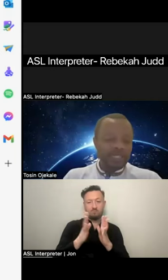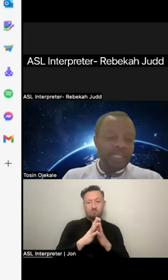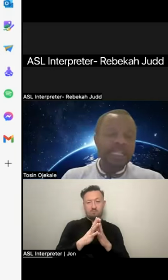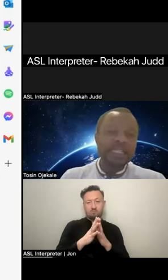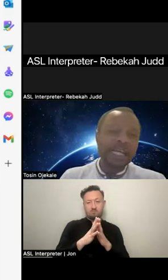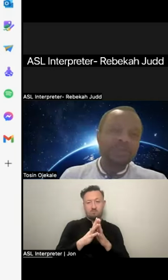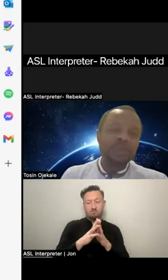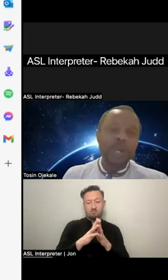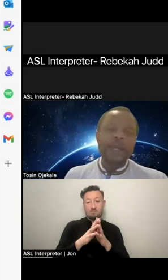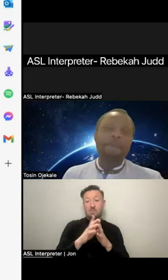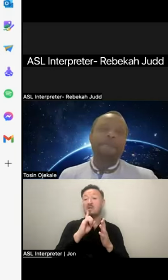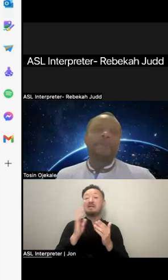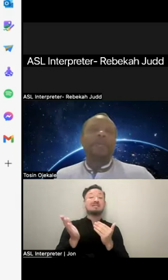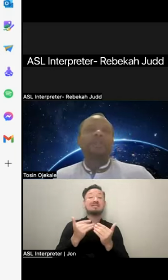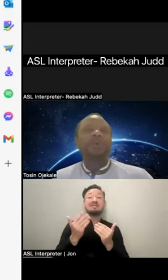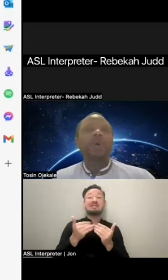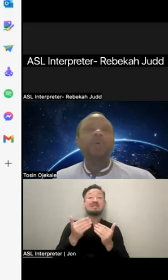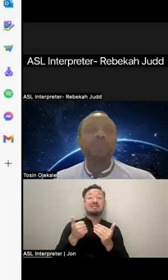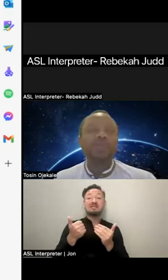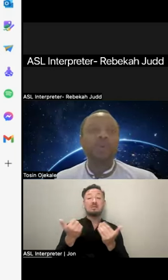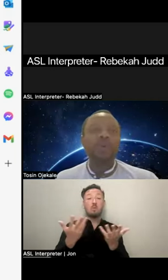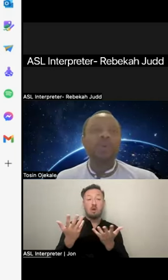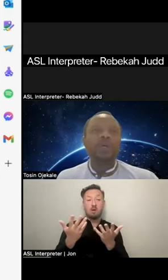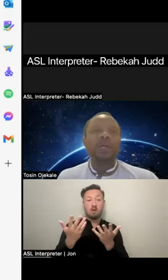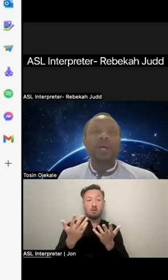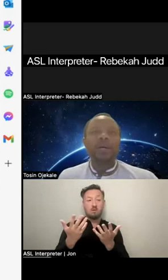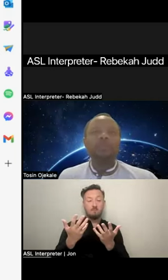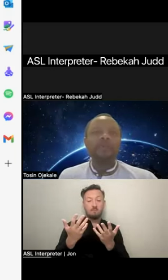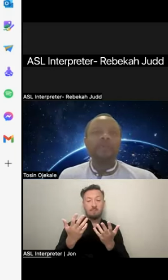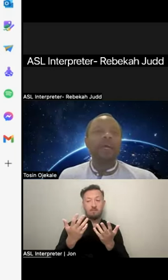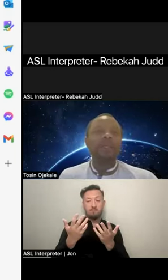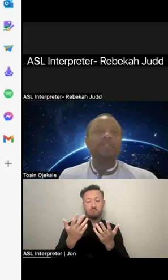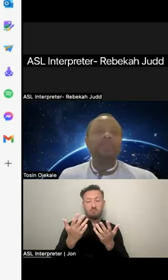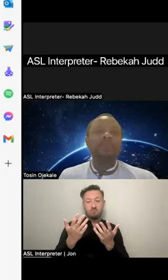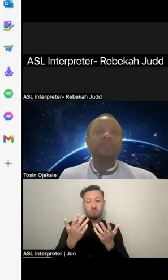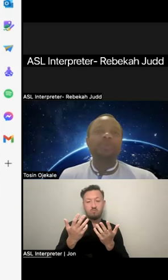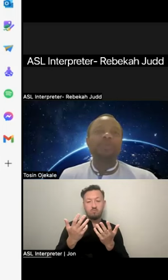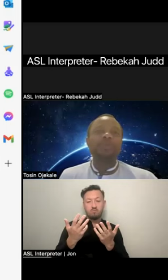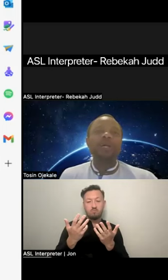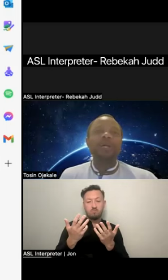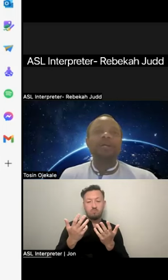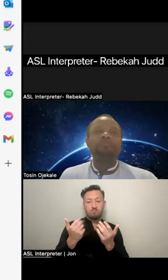this, the easiest way to also